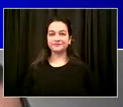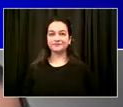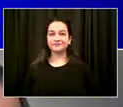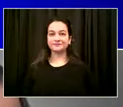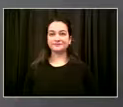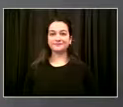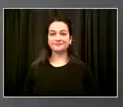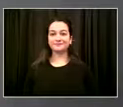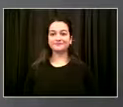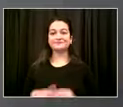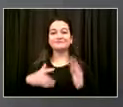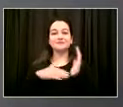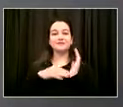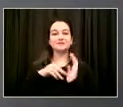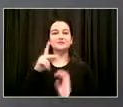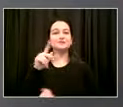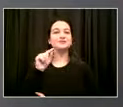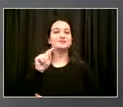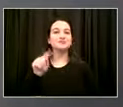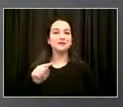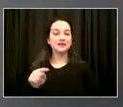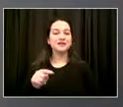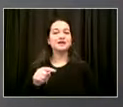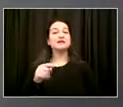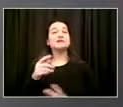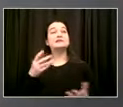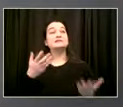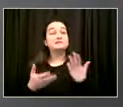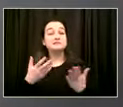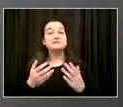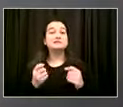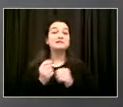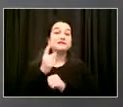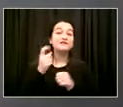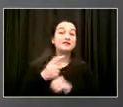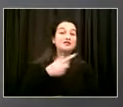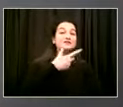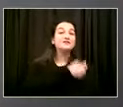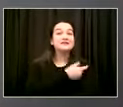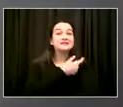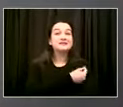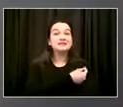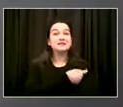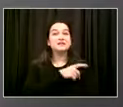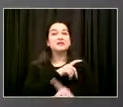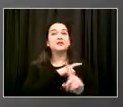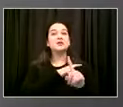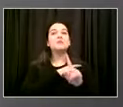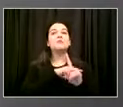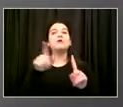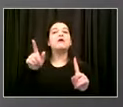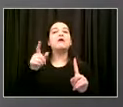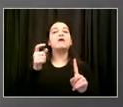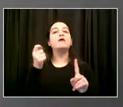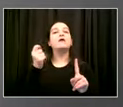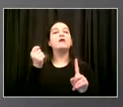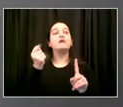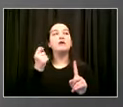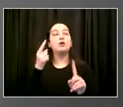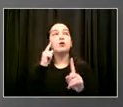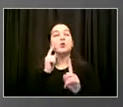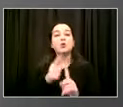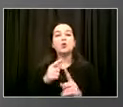that this vaccine will protect people for months and months. And that will, just doing that